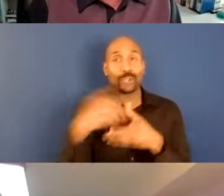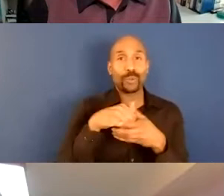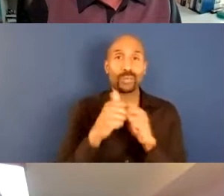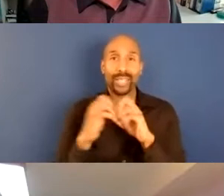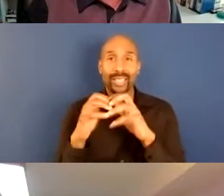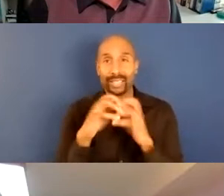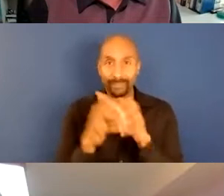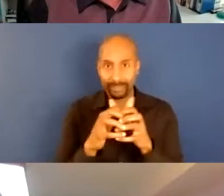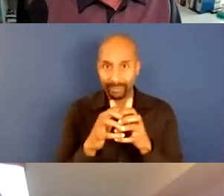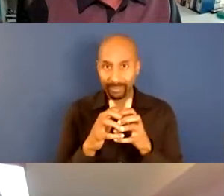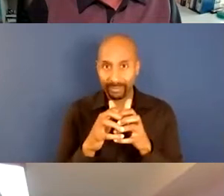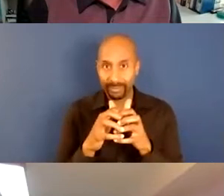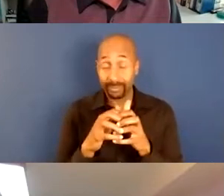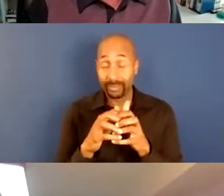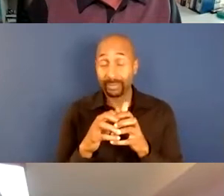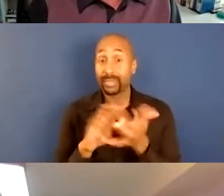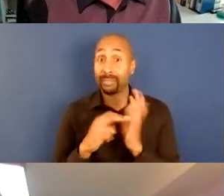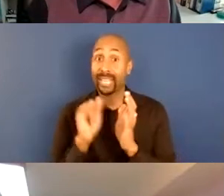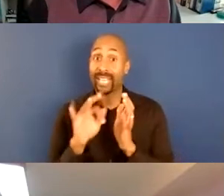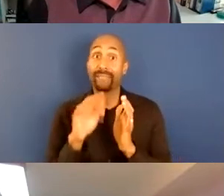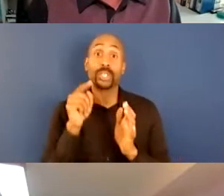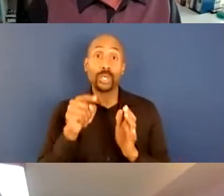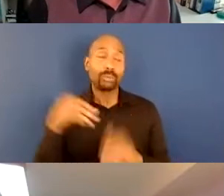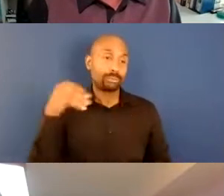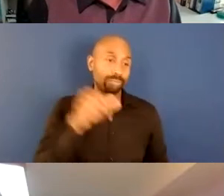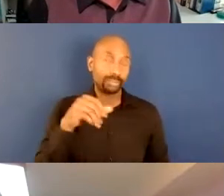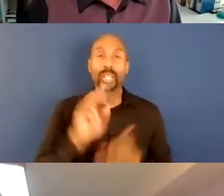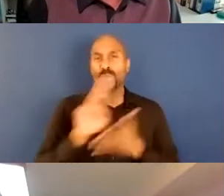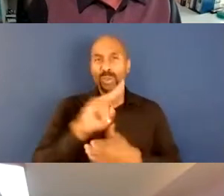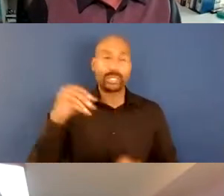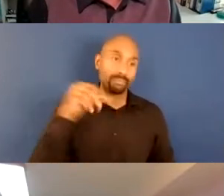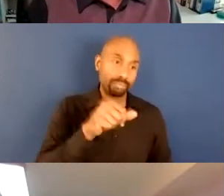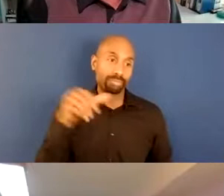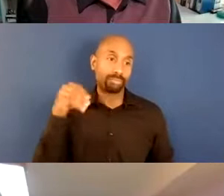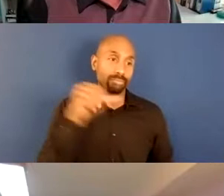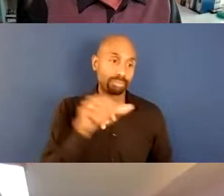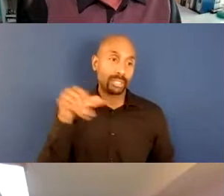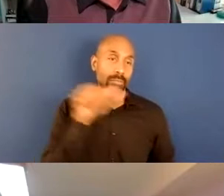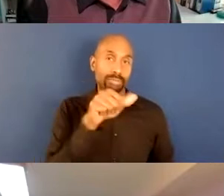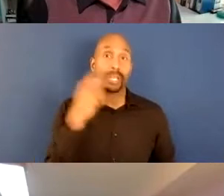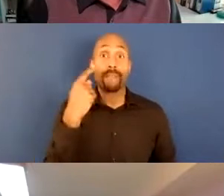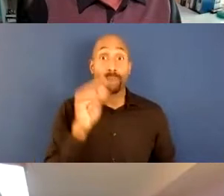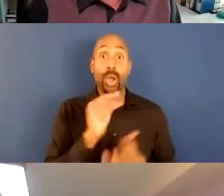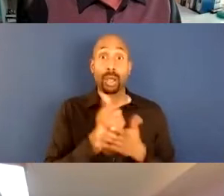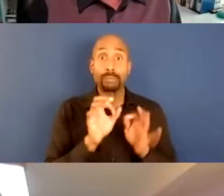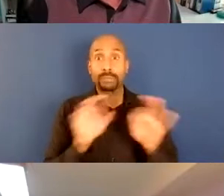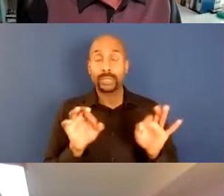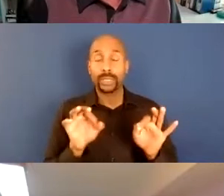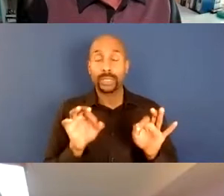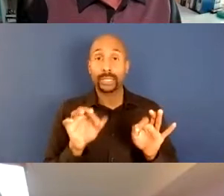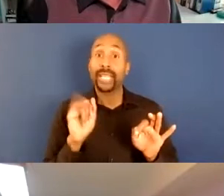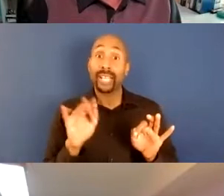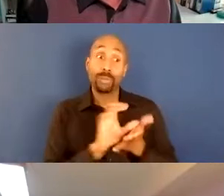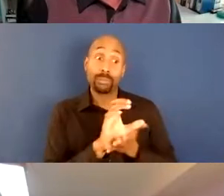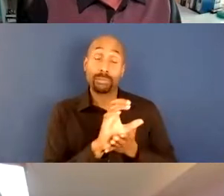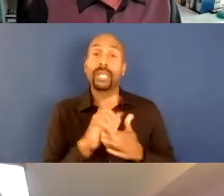put a bunch of money into some university to get a degree, you're gonna have to recognize what kind of power and privilege that gives you. So I'm